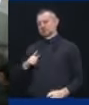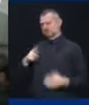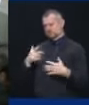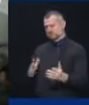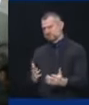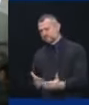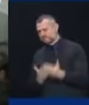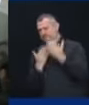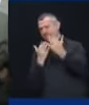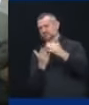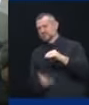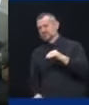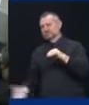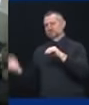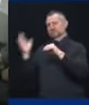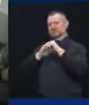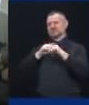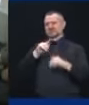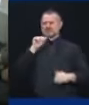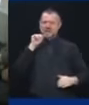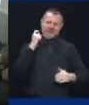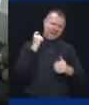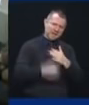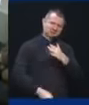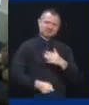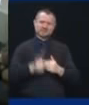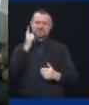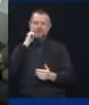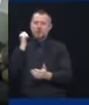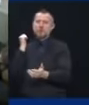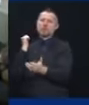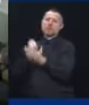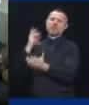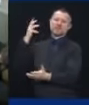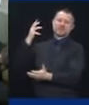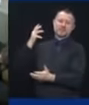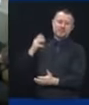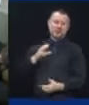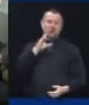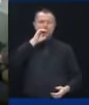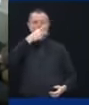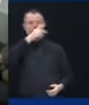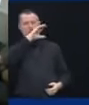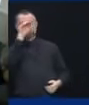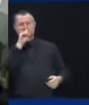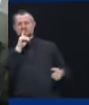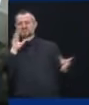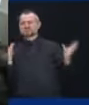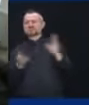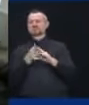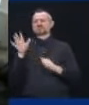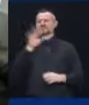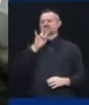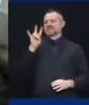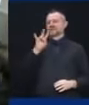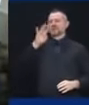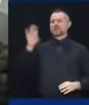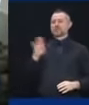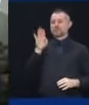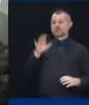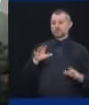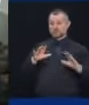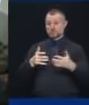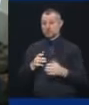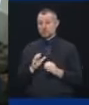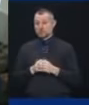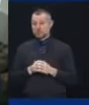raise taxes on the wealthy and corporations by $7 billion. A group of the largest city and